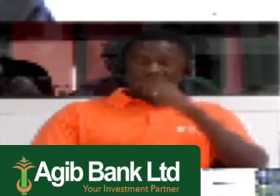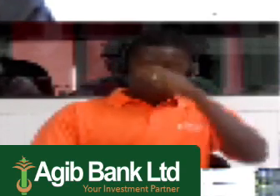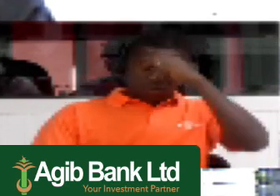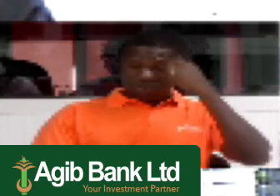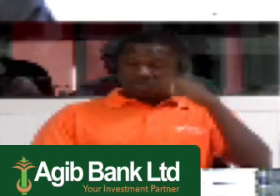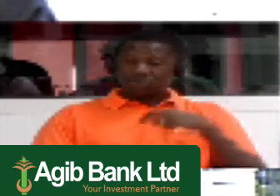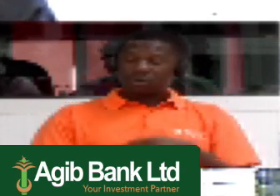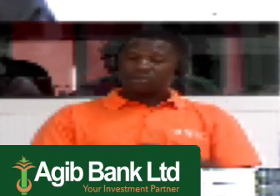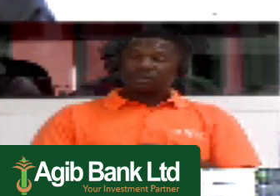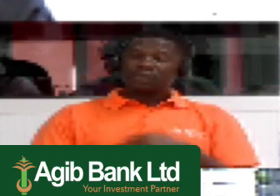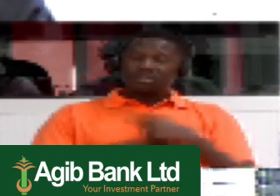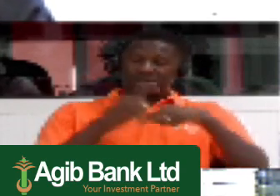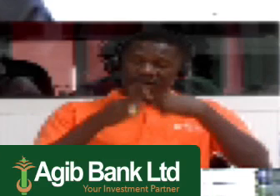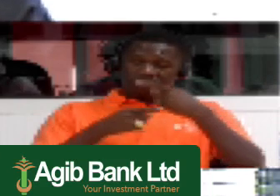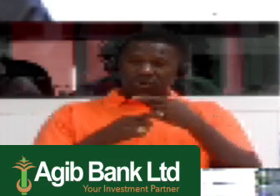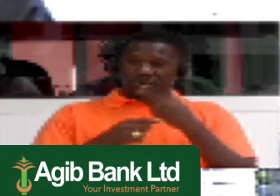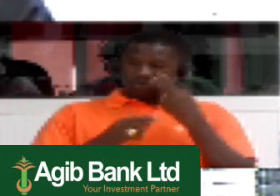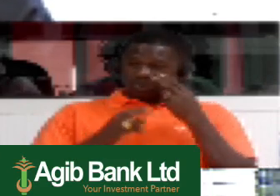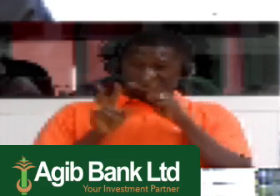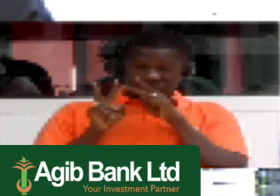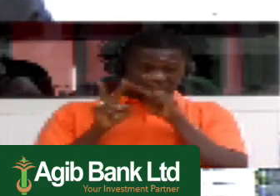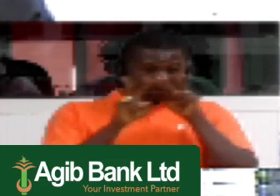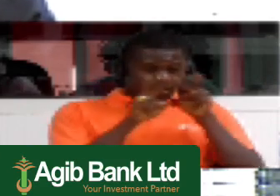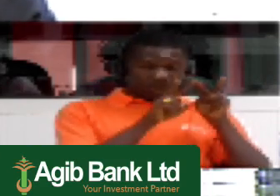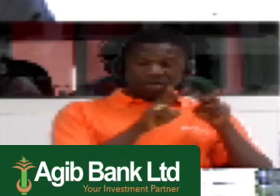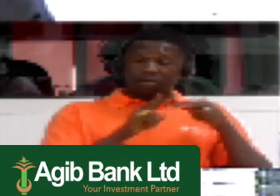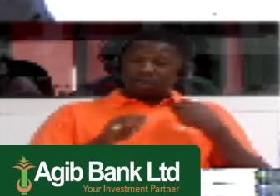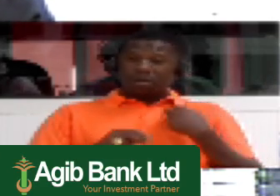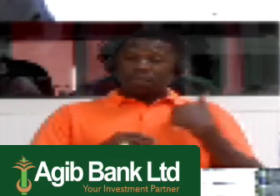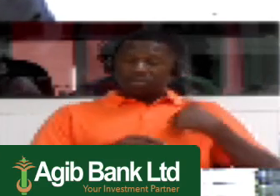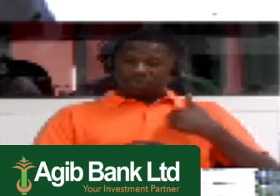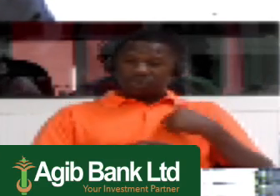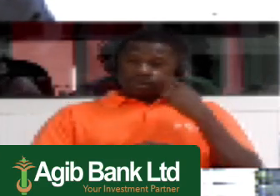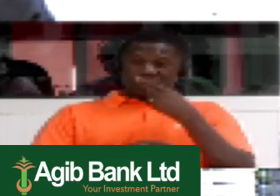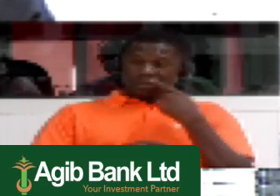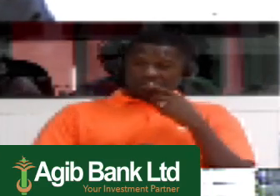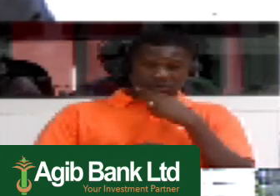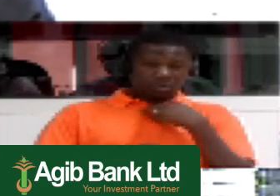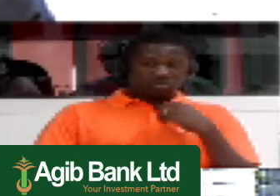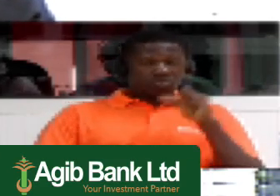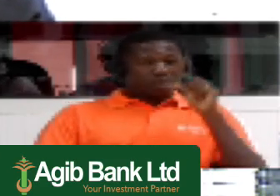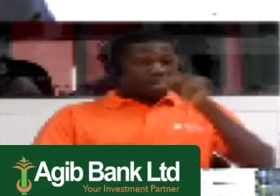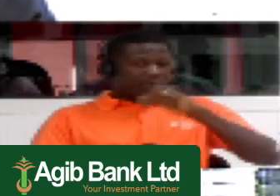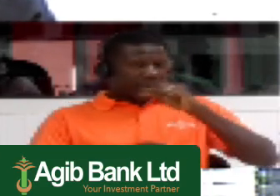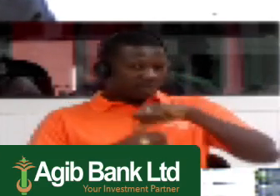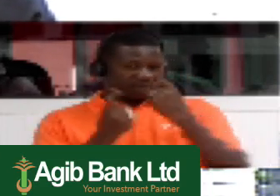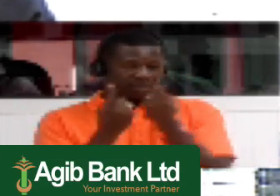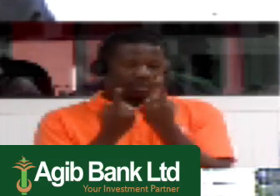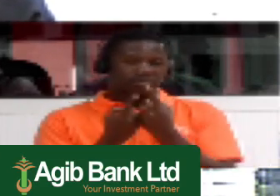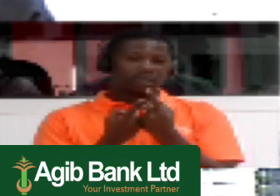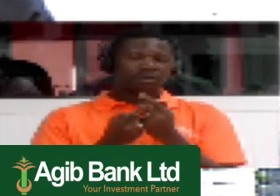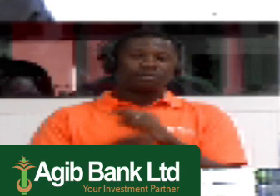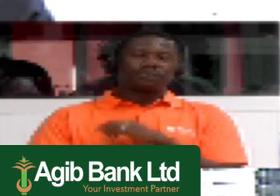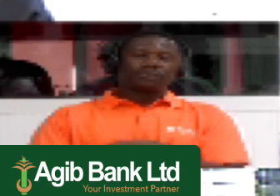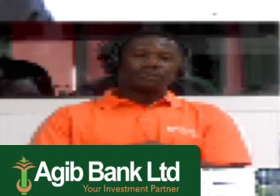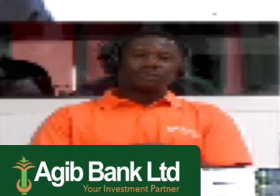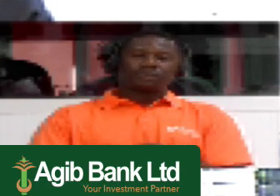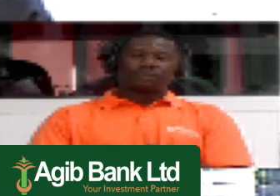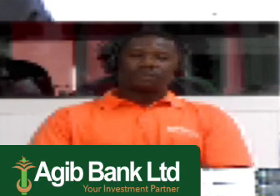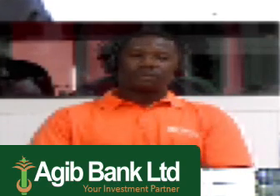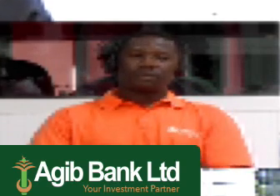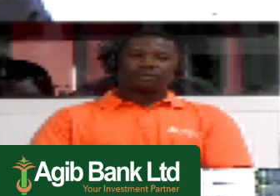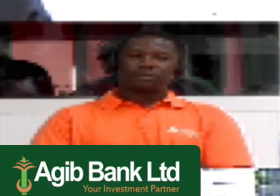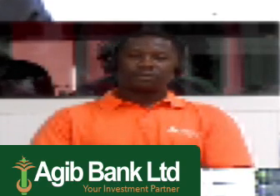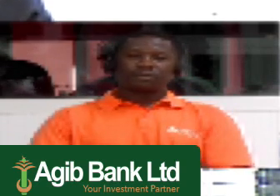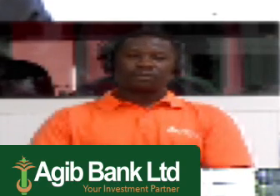ka korosi rocket blalto mola mila fatajeren diala. That one involves looking around for people